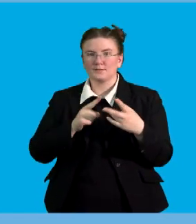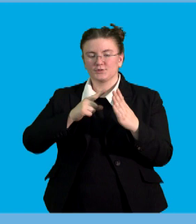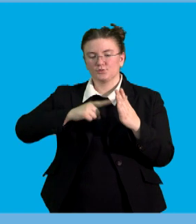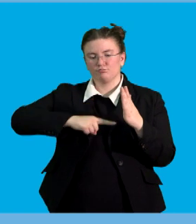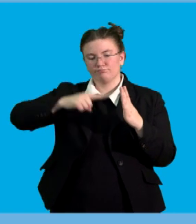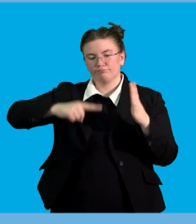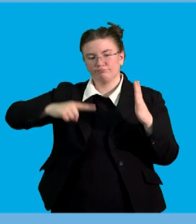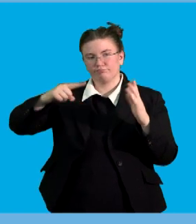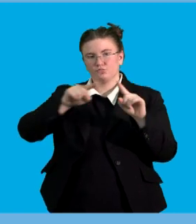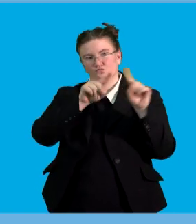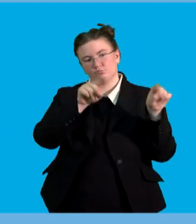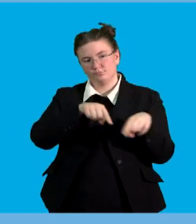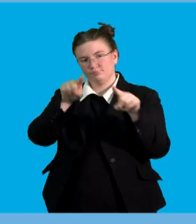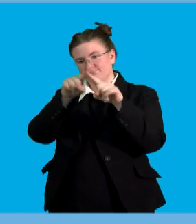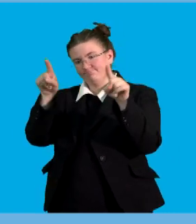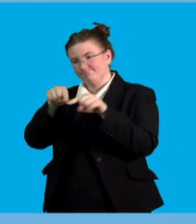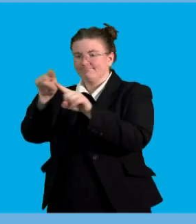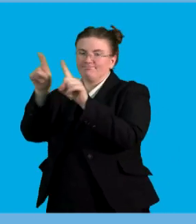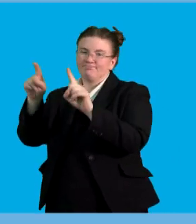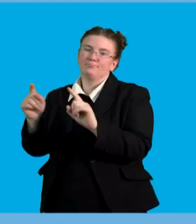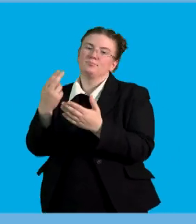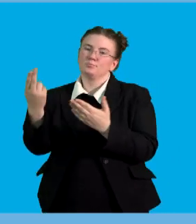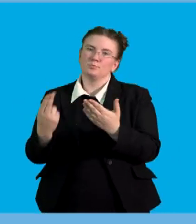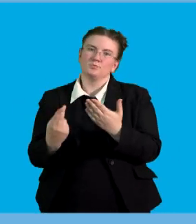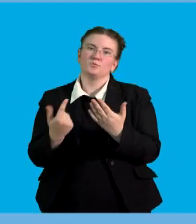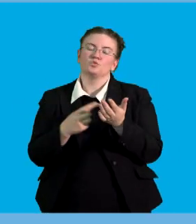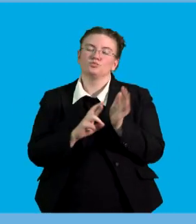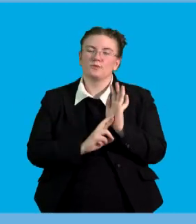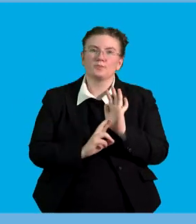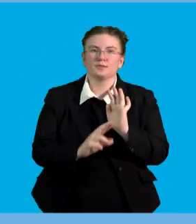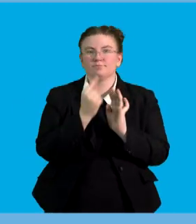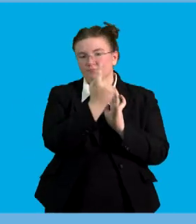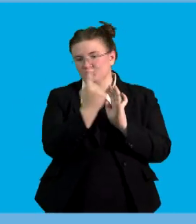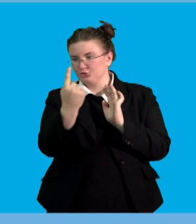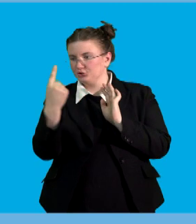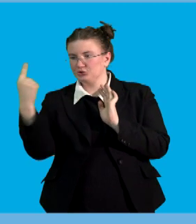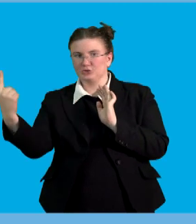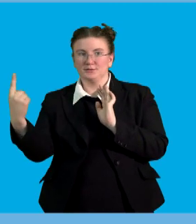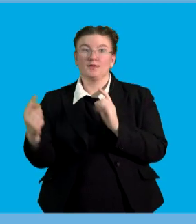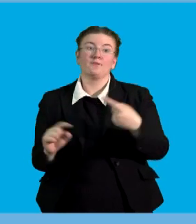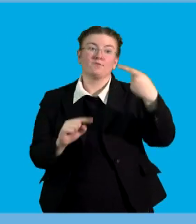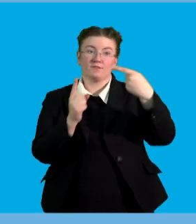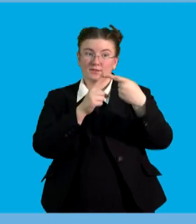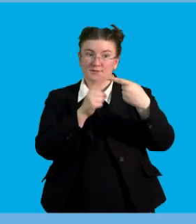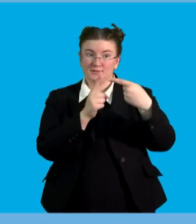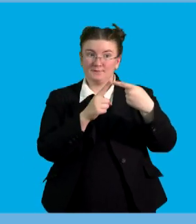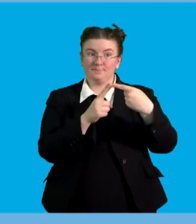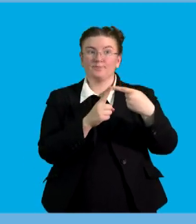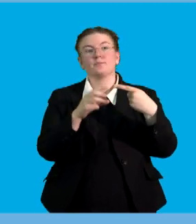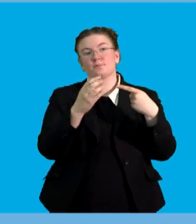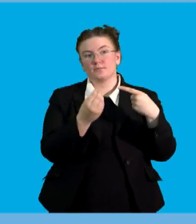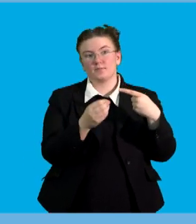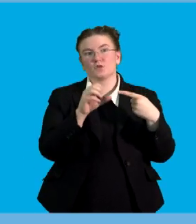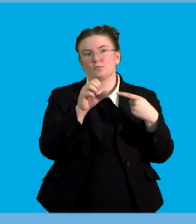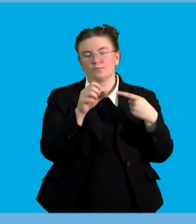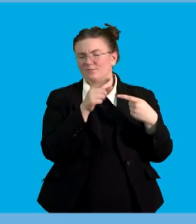question is asking us to draw diagrams to represent each state of matter. So firstly, what are the three states of matter called?